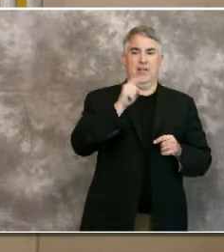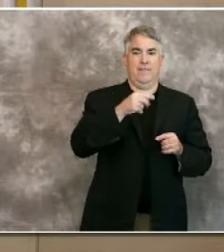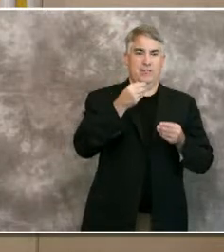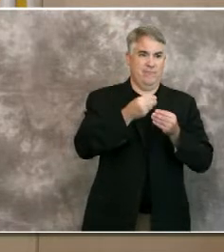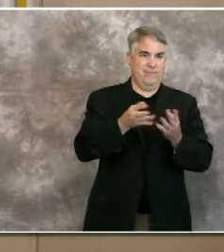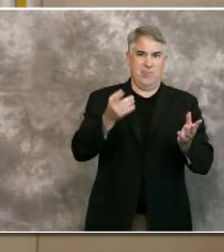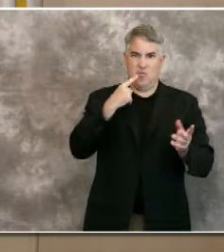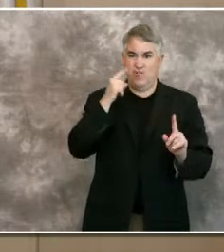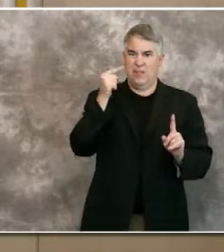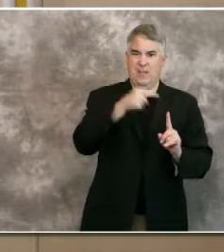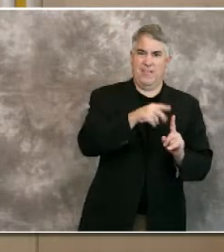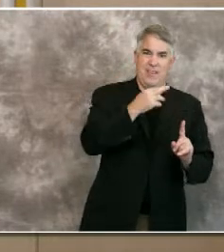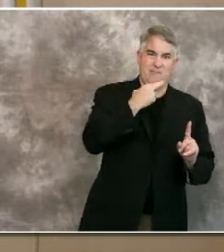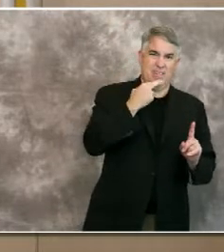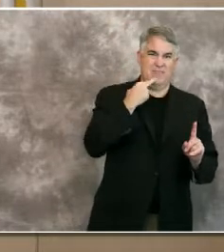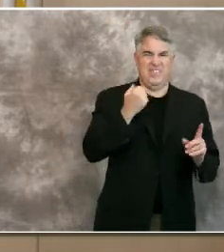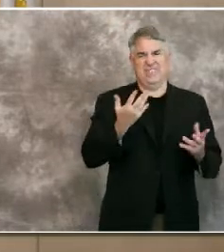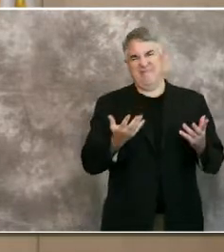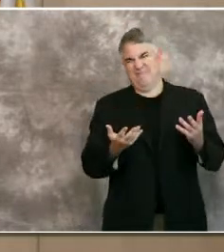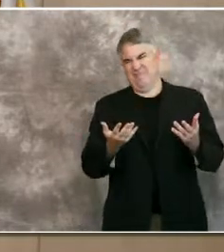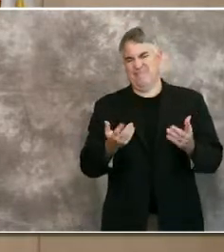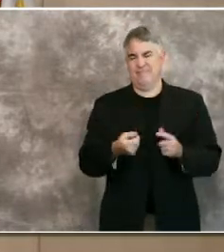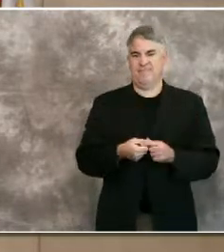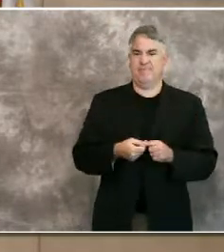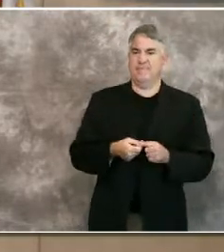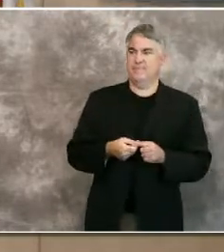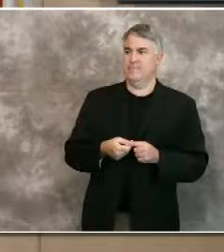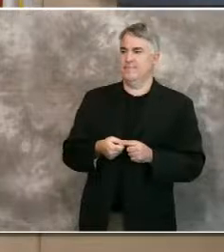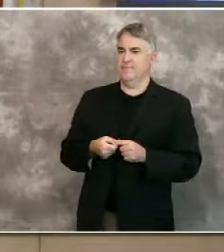our practice. Thank you.